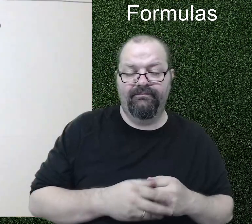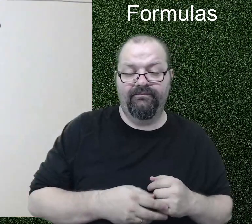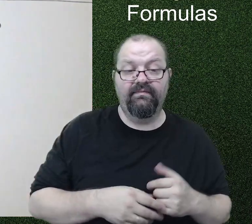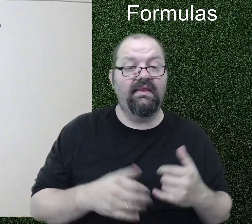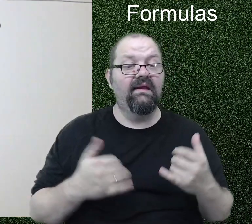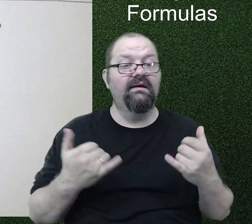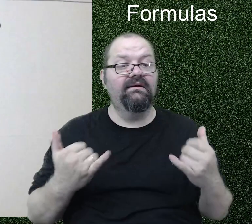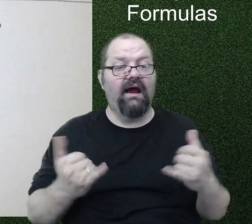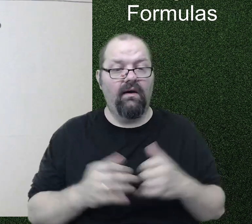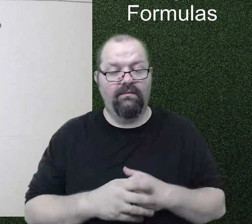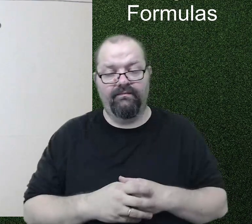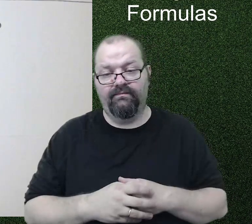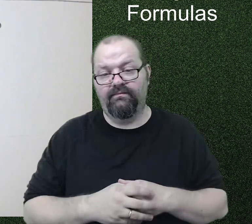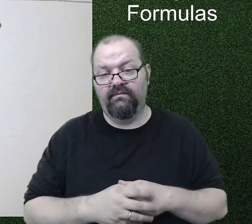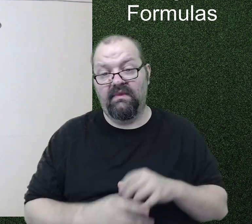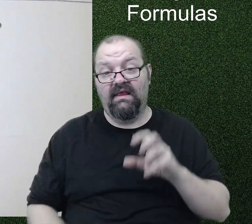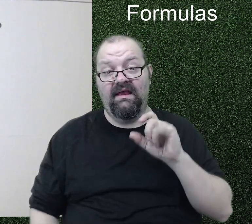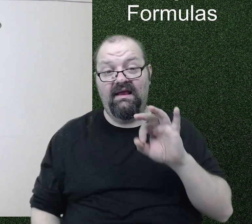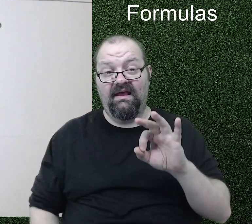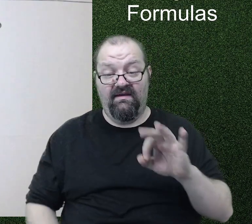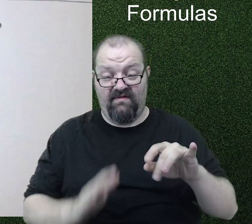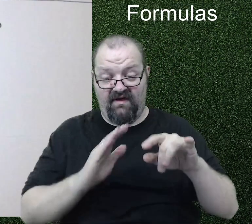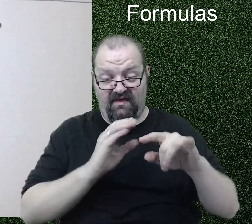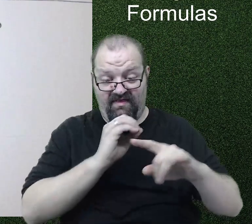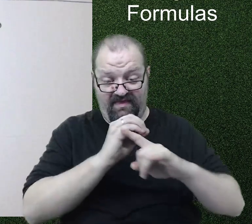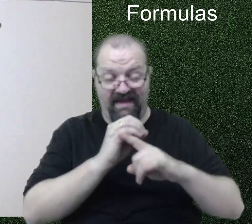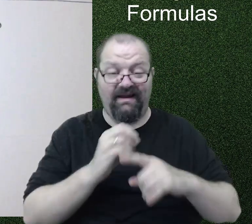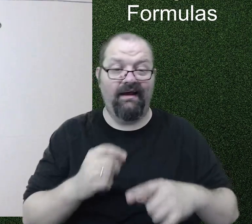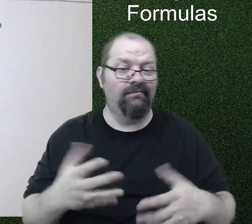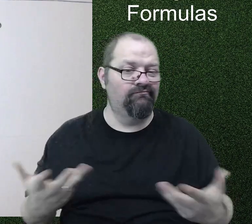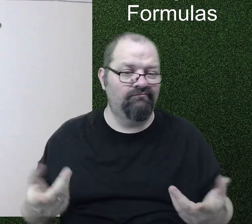Now, if theta happens to be